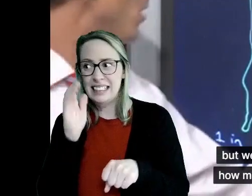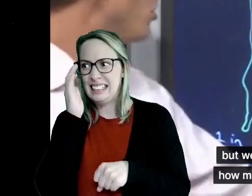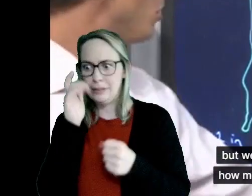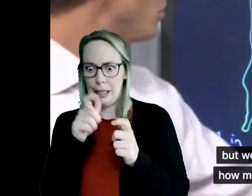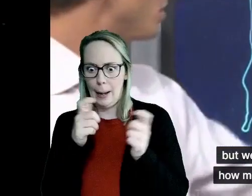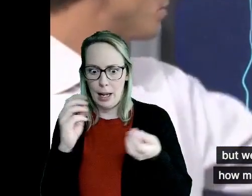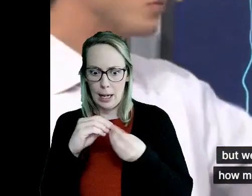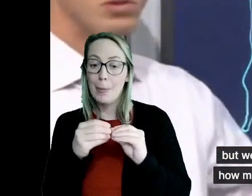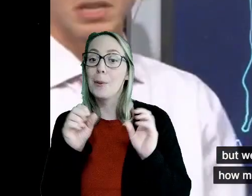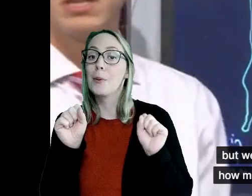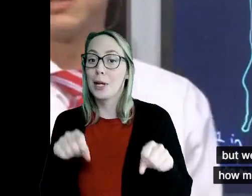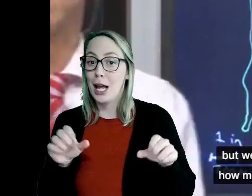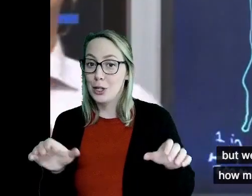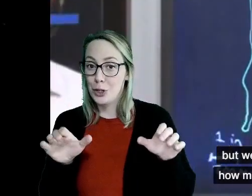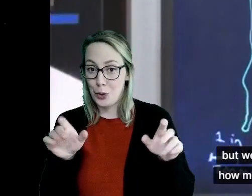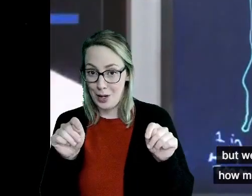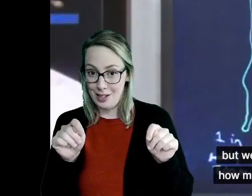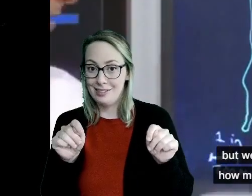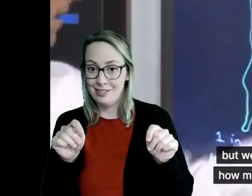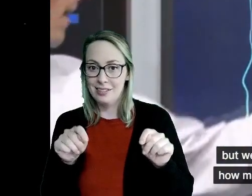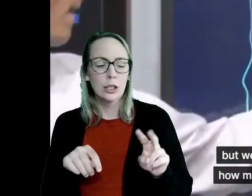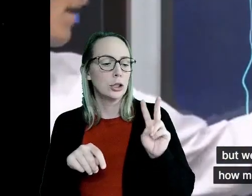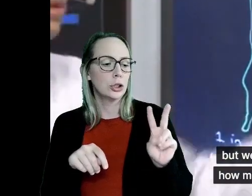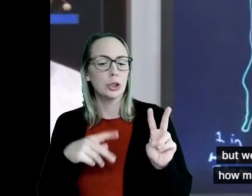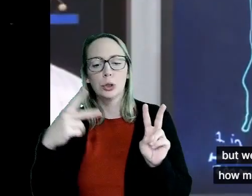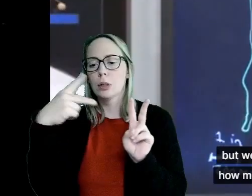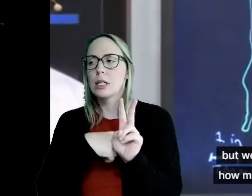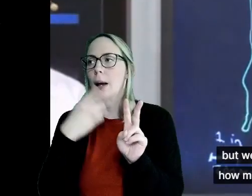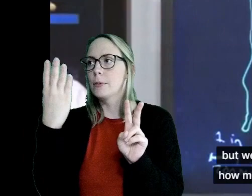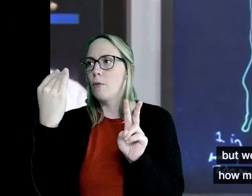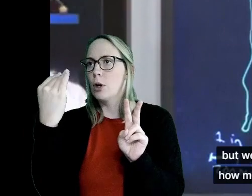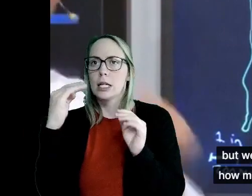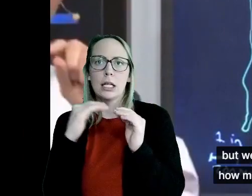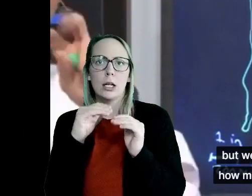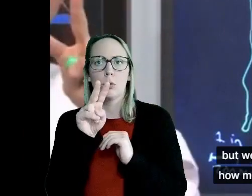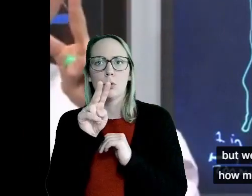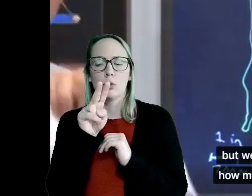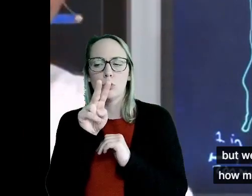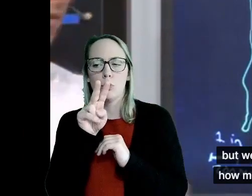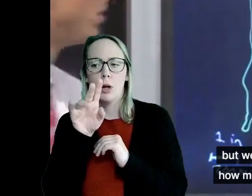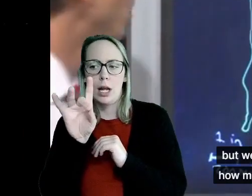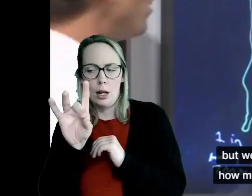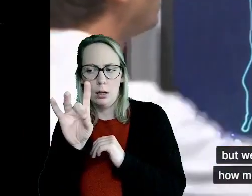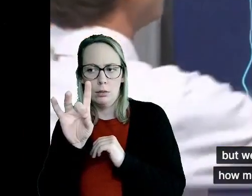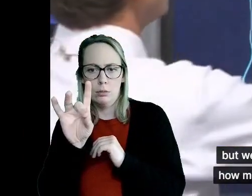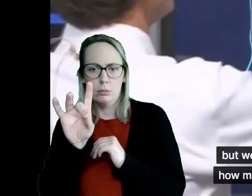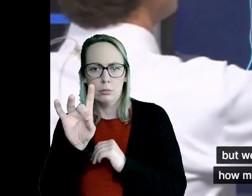this. 2 times 14 is 28. And how many zeros were there? 2